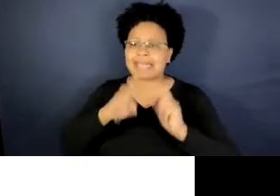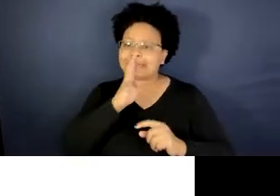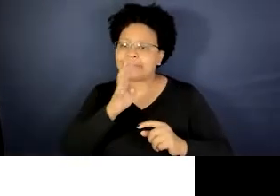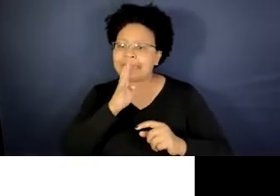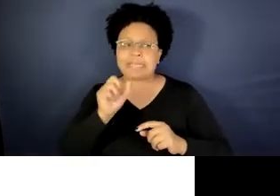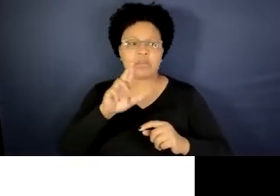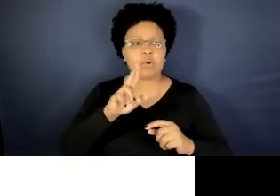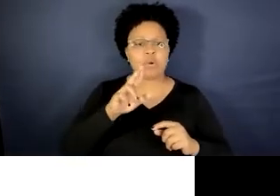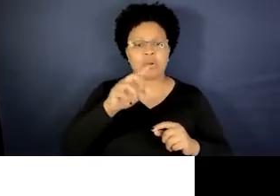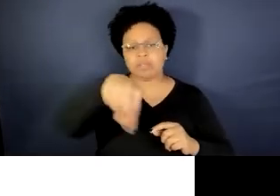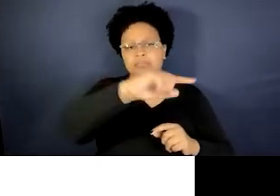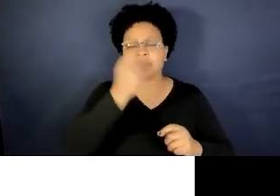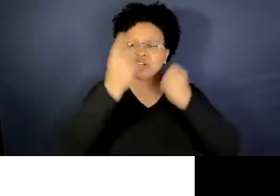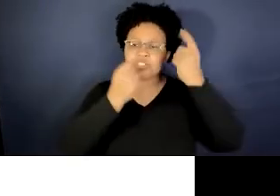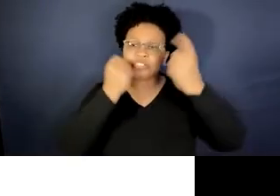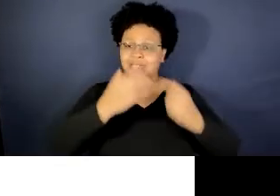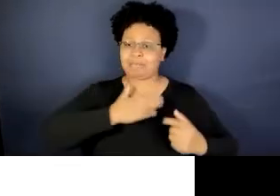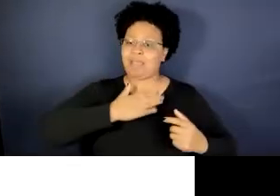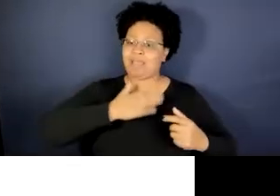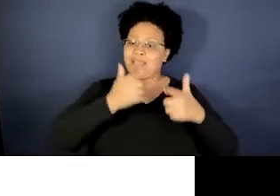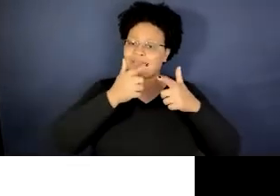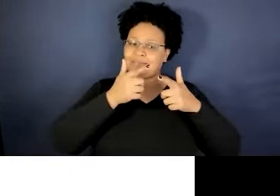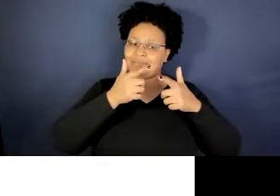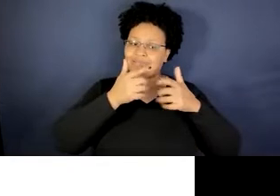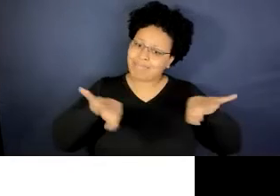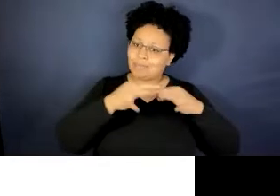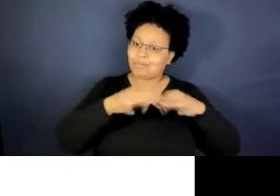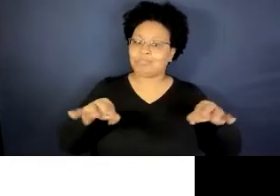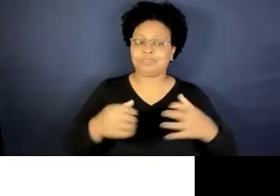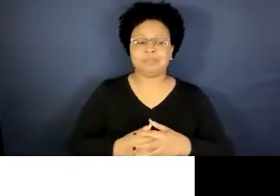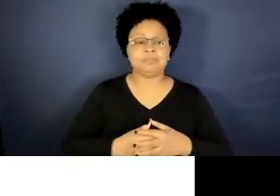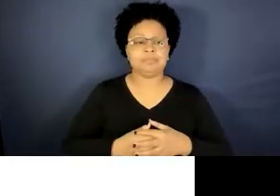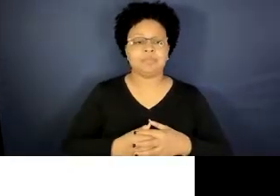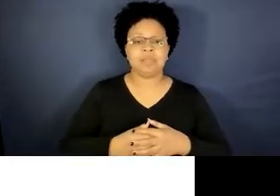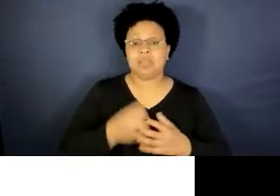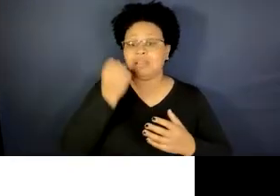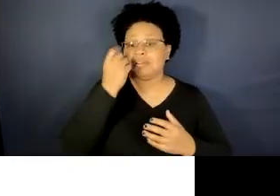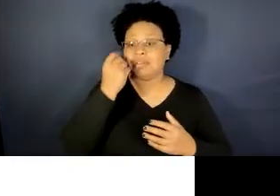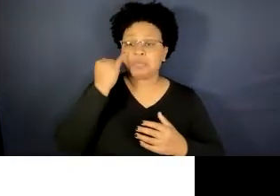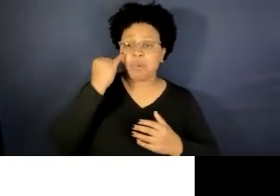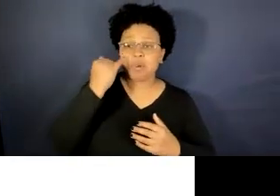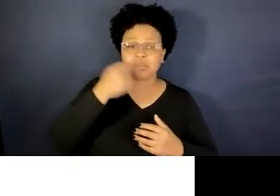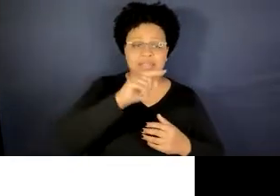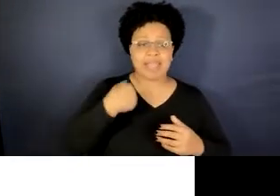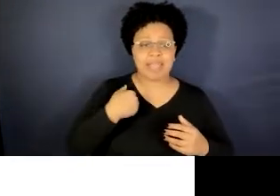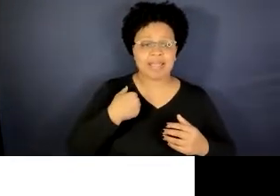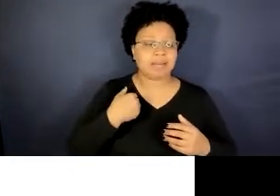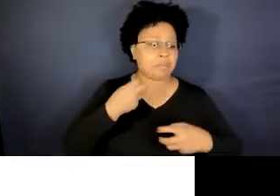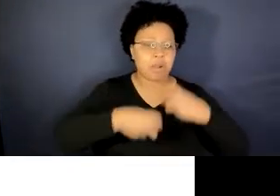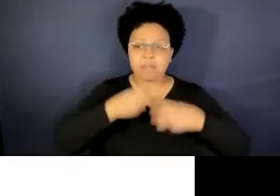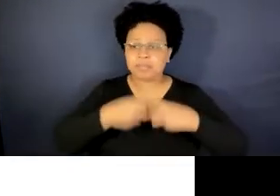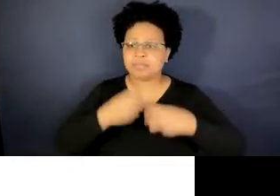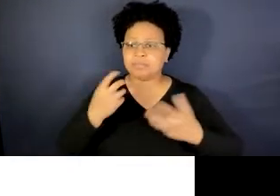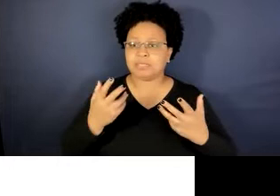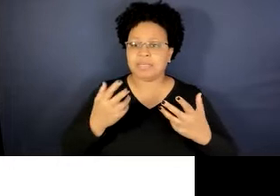or to be understood in their own language, okay? And heaven forbid, if they had something that was going on that